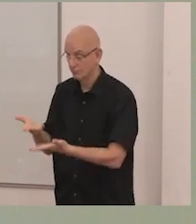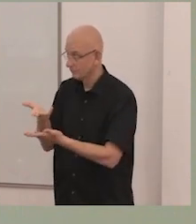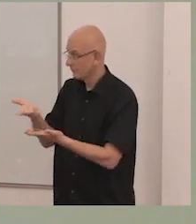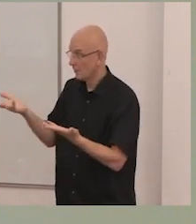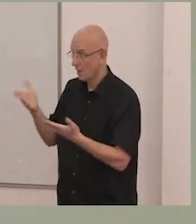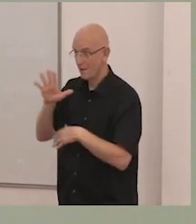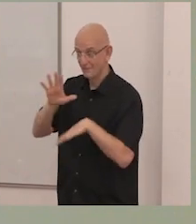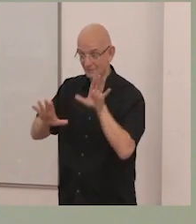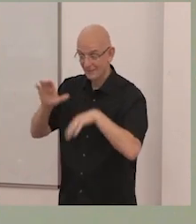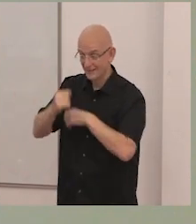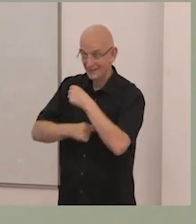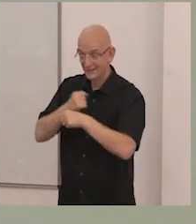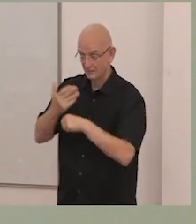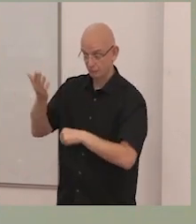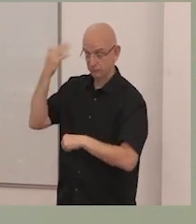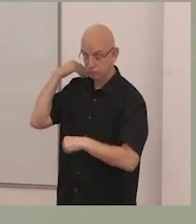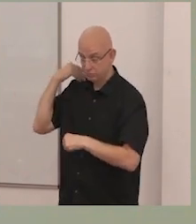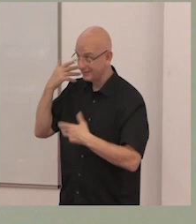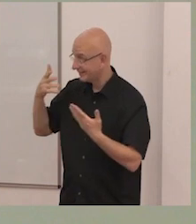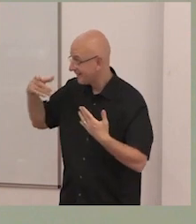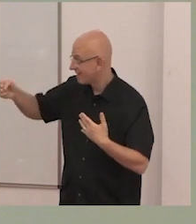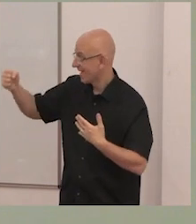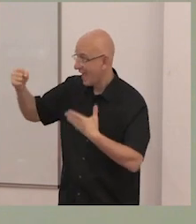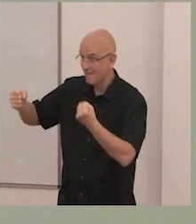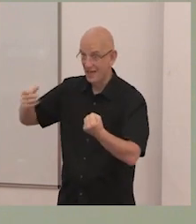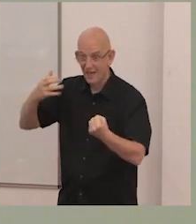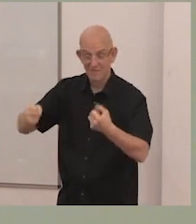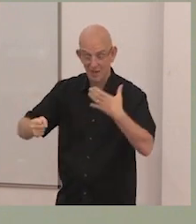things start, all